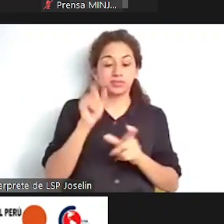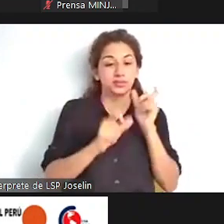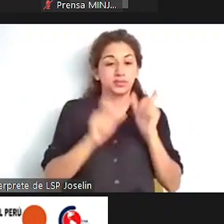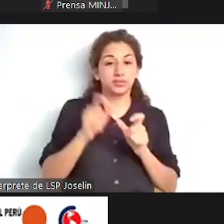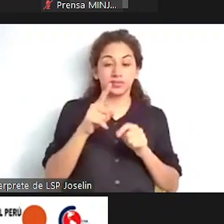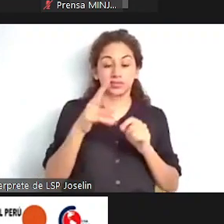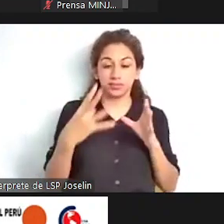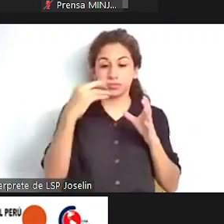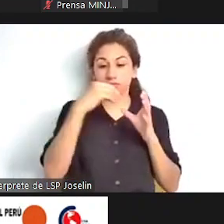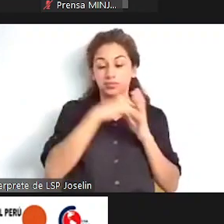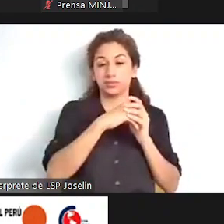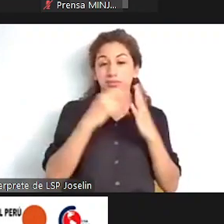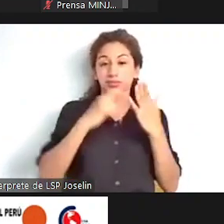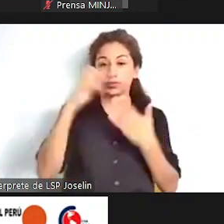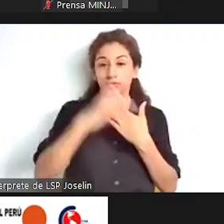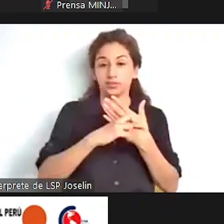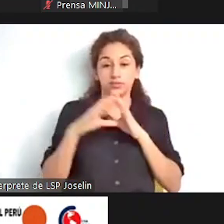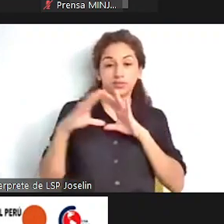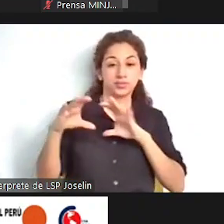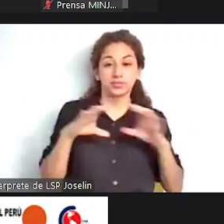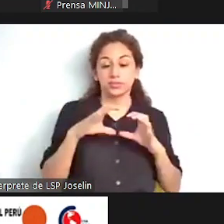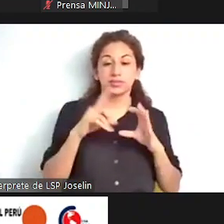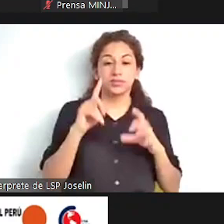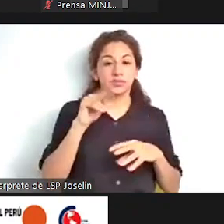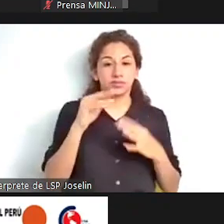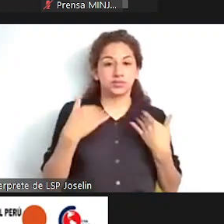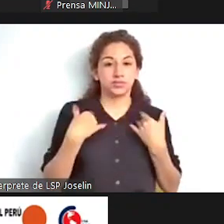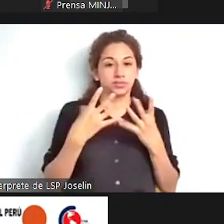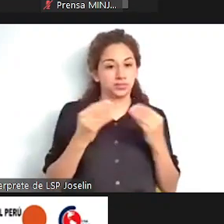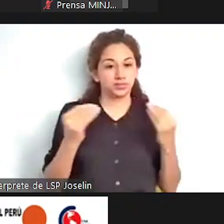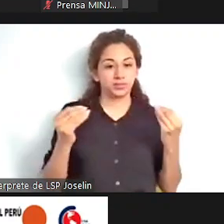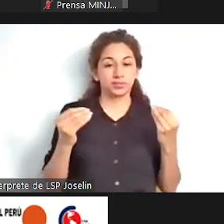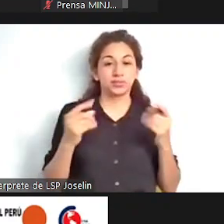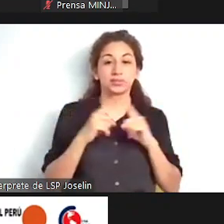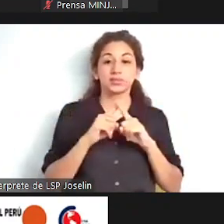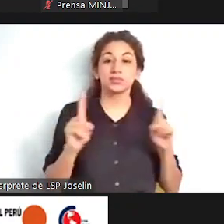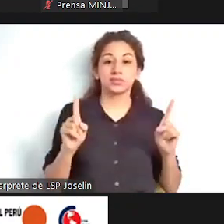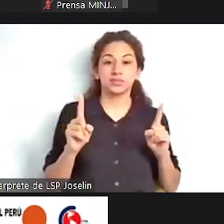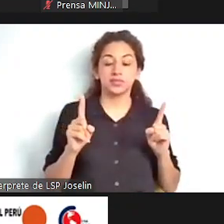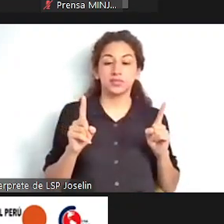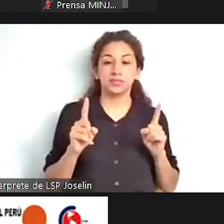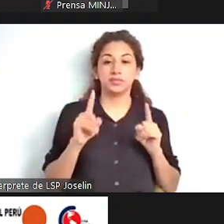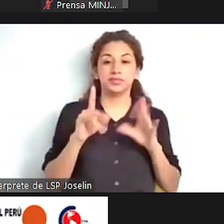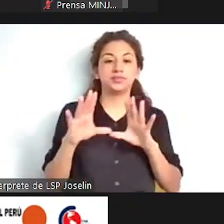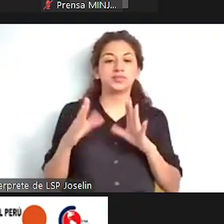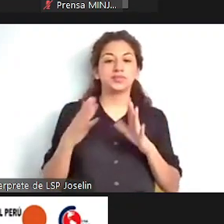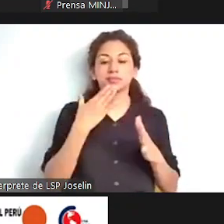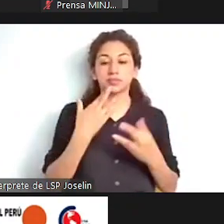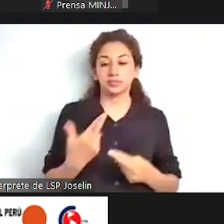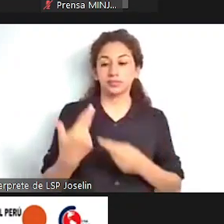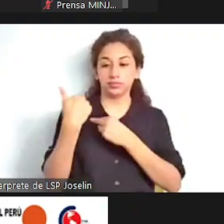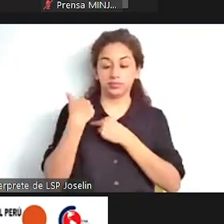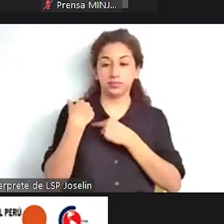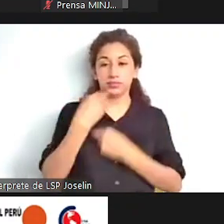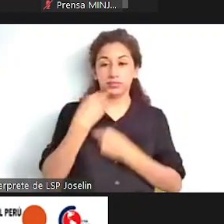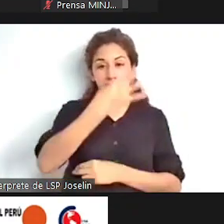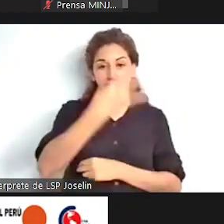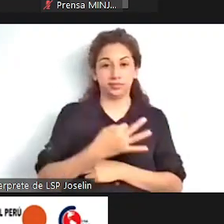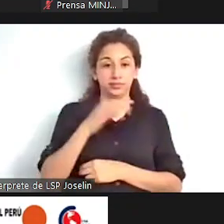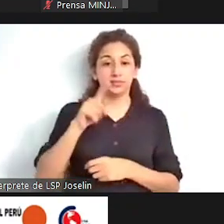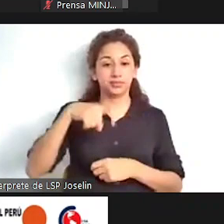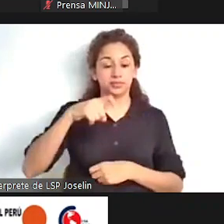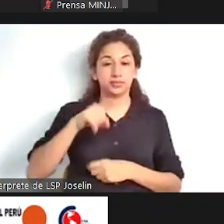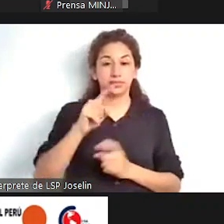impact on the right holders whom the business and human rights is all about so this will be my initial